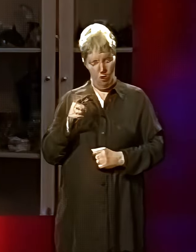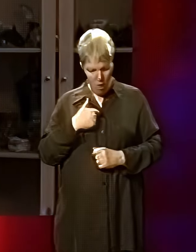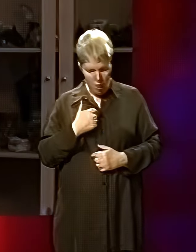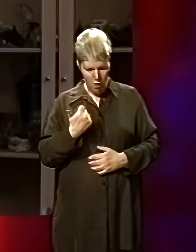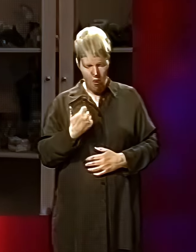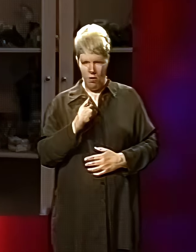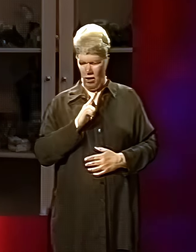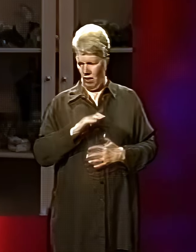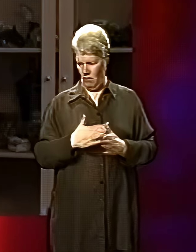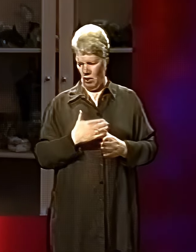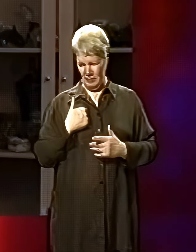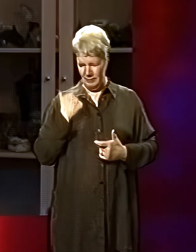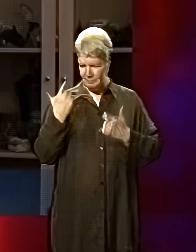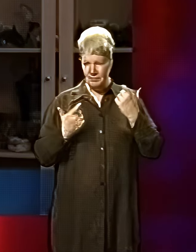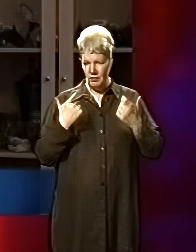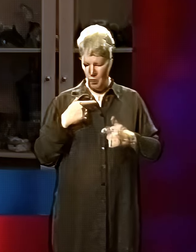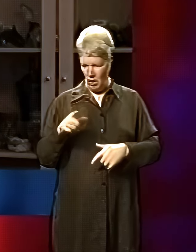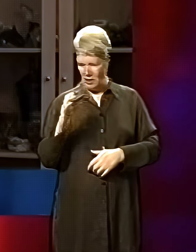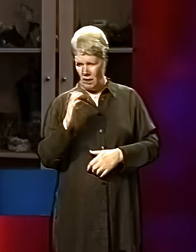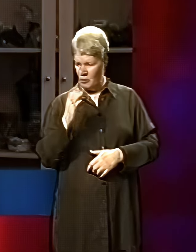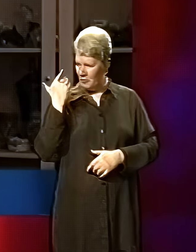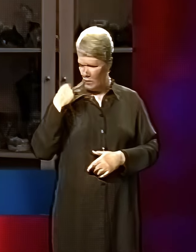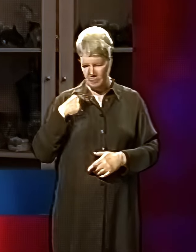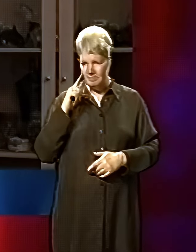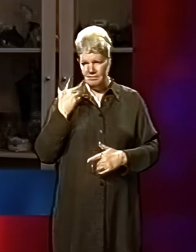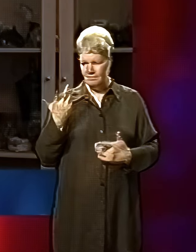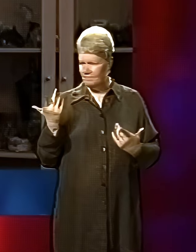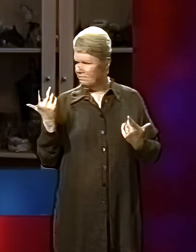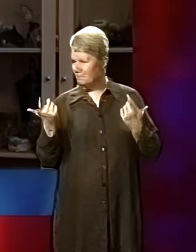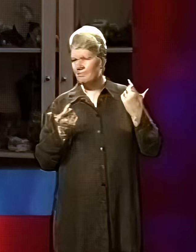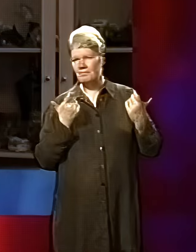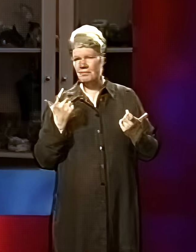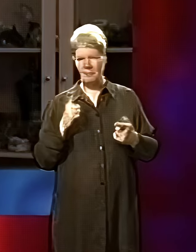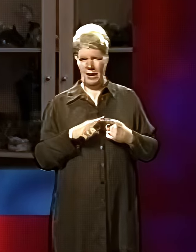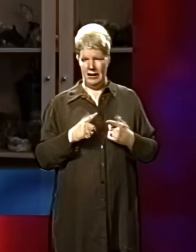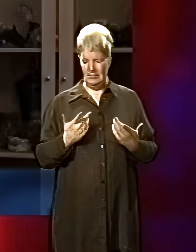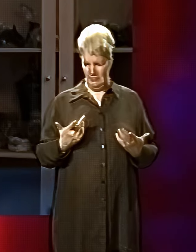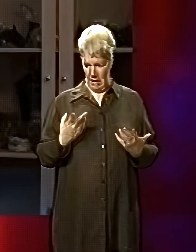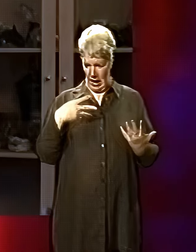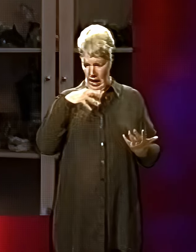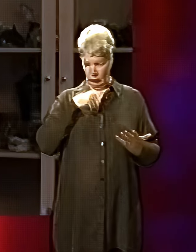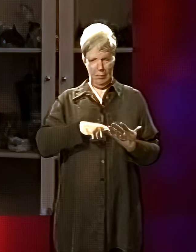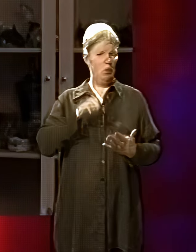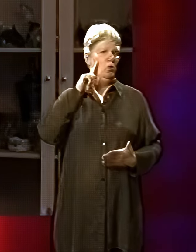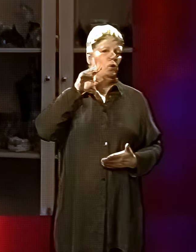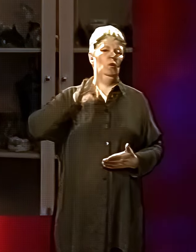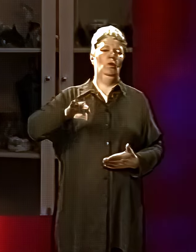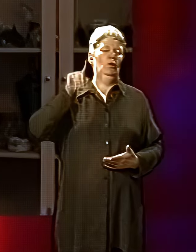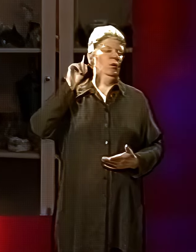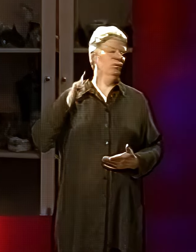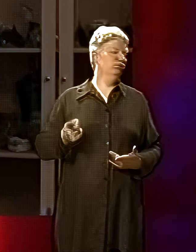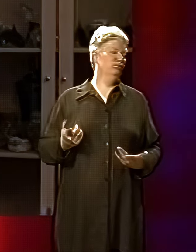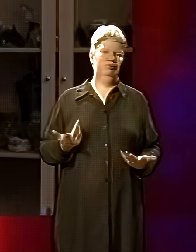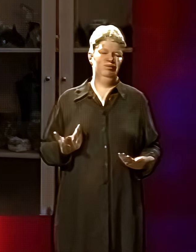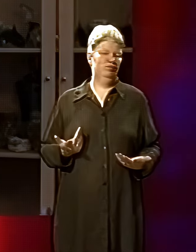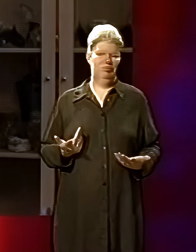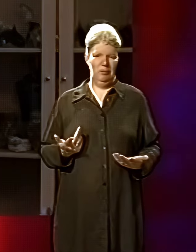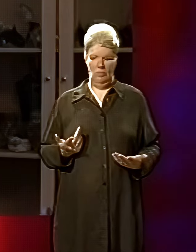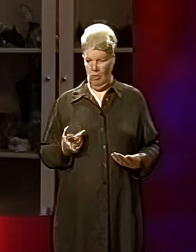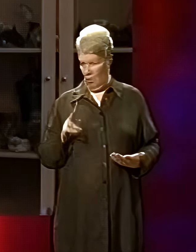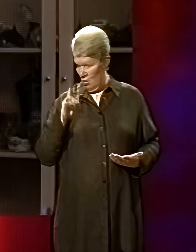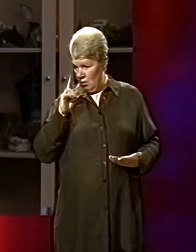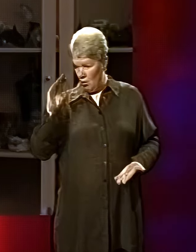actually been looking for that camera before but couldn't justify nearly £900 for a camera. So as